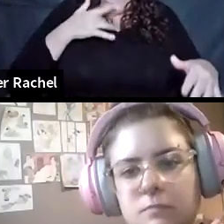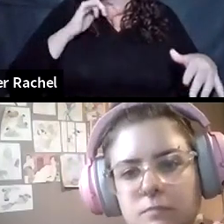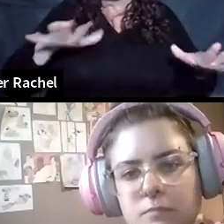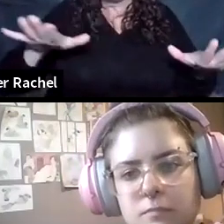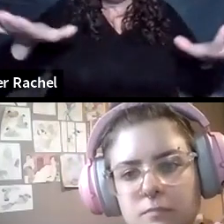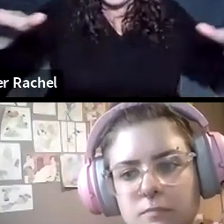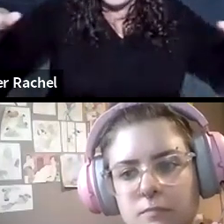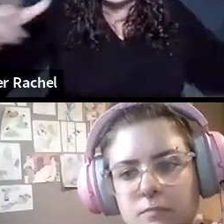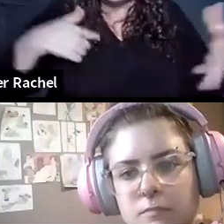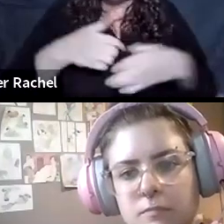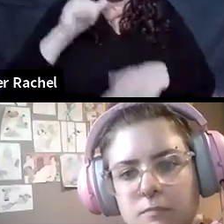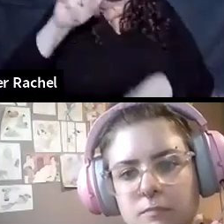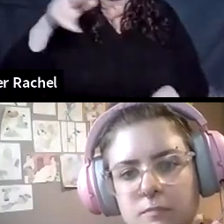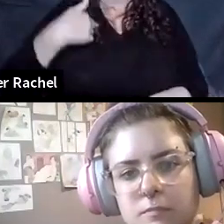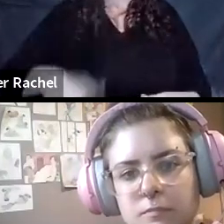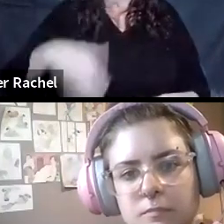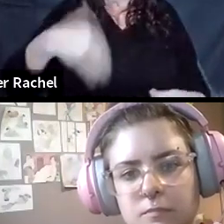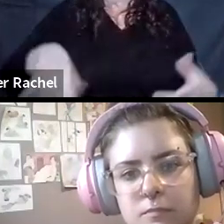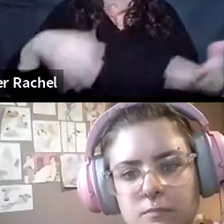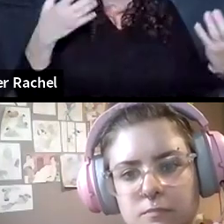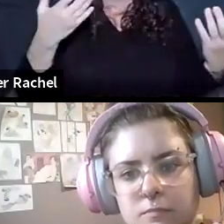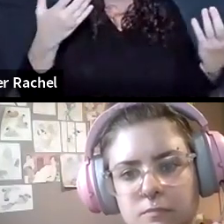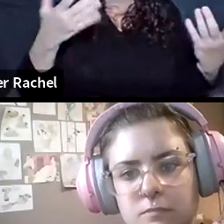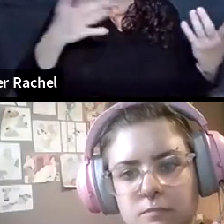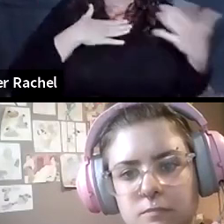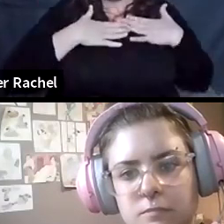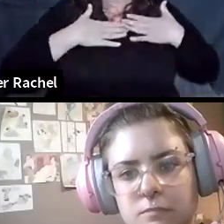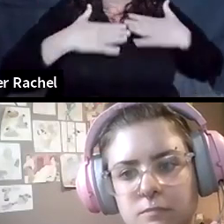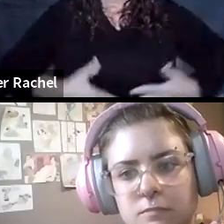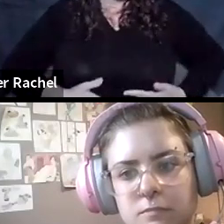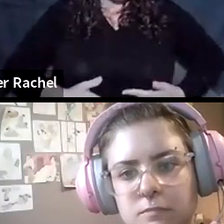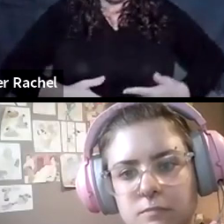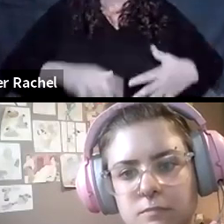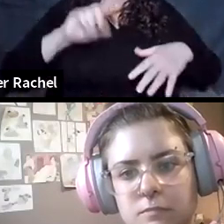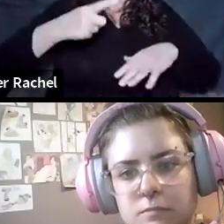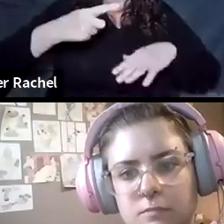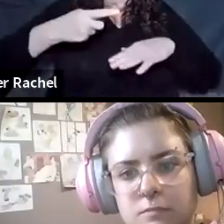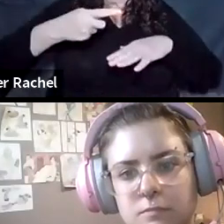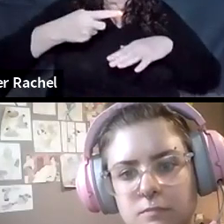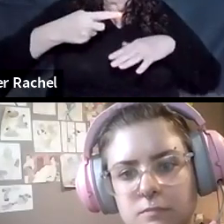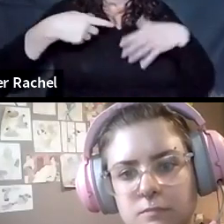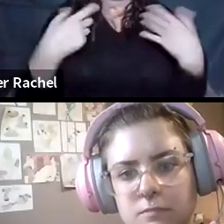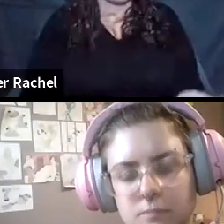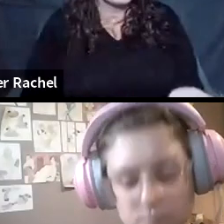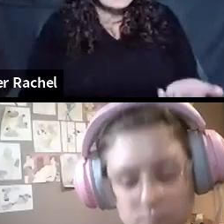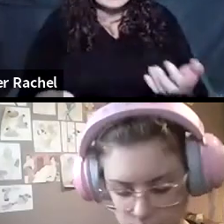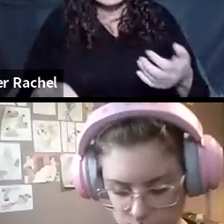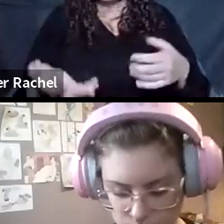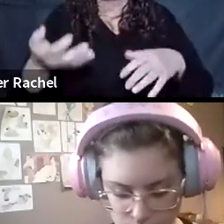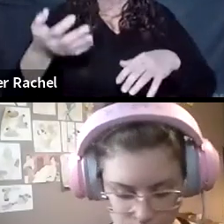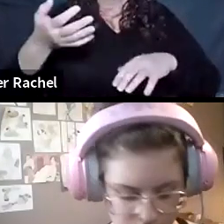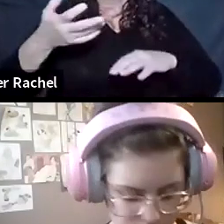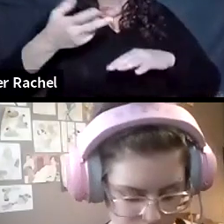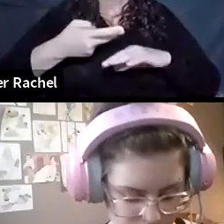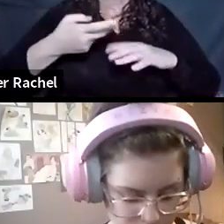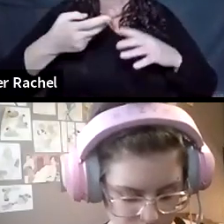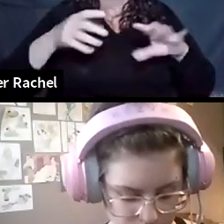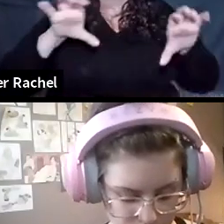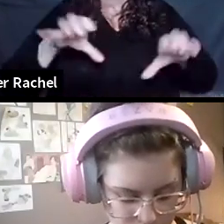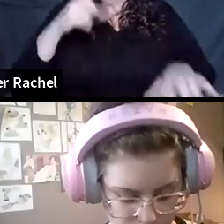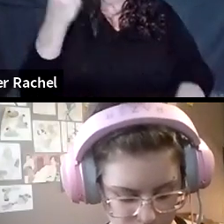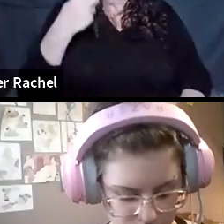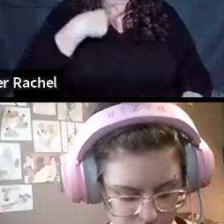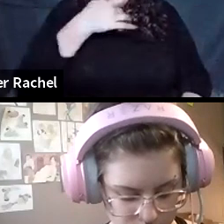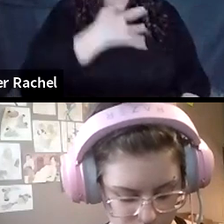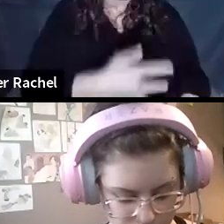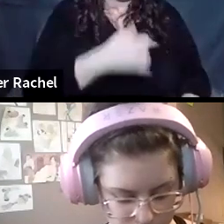air, having my body just to be able to relax and do something that I